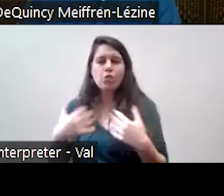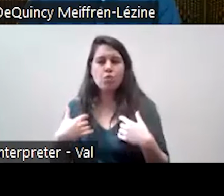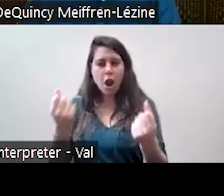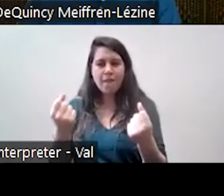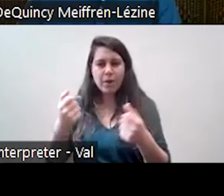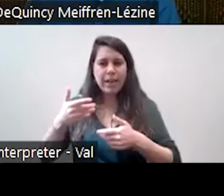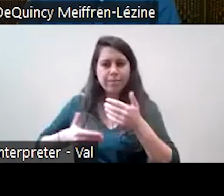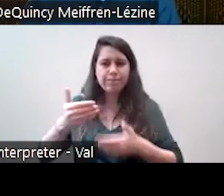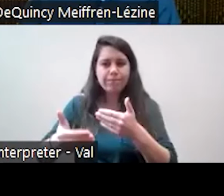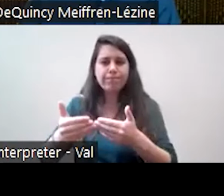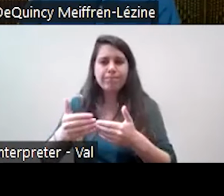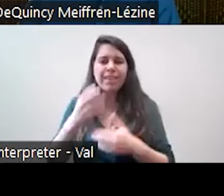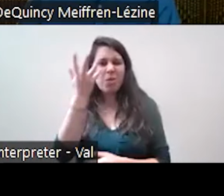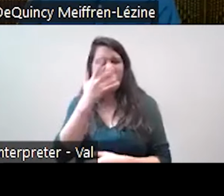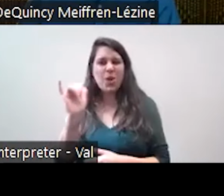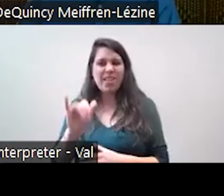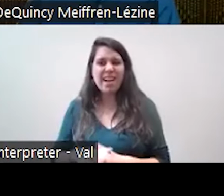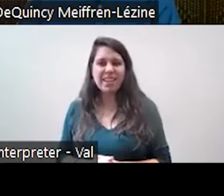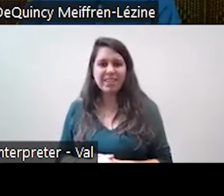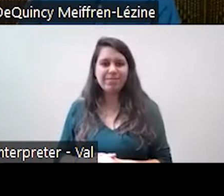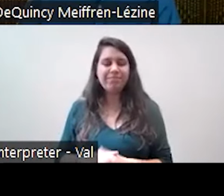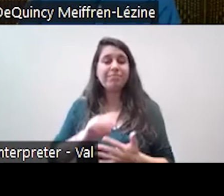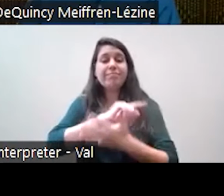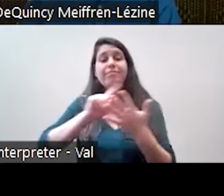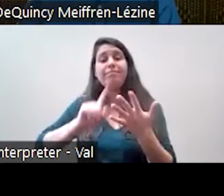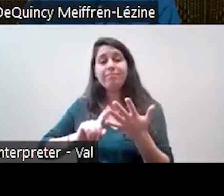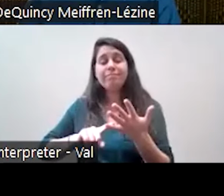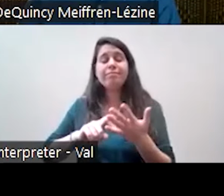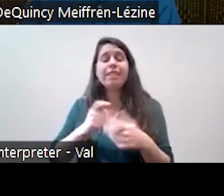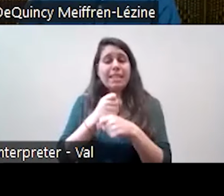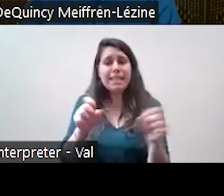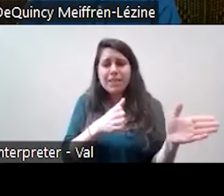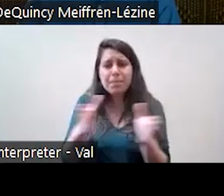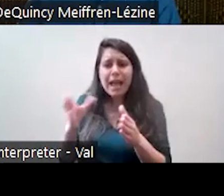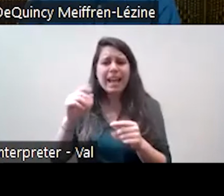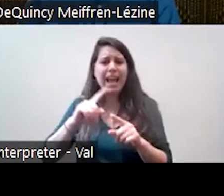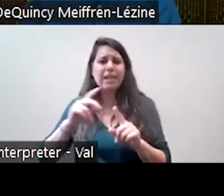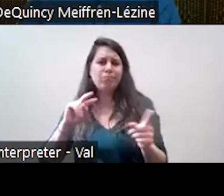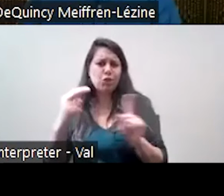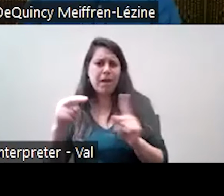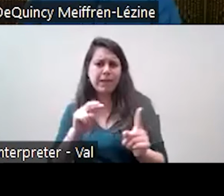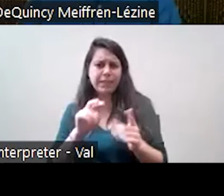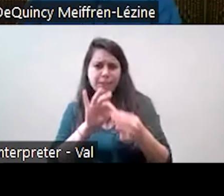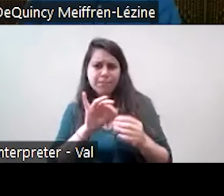different forms of recovery. Some perspectives on safety planning